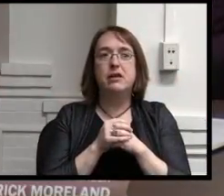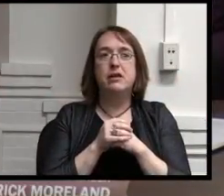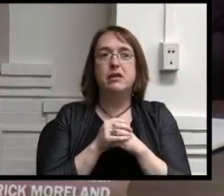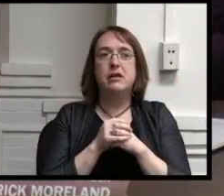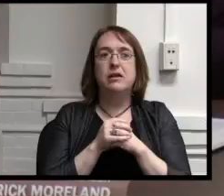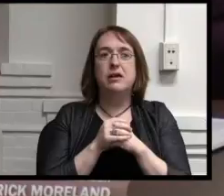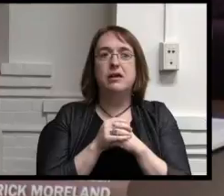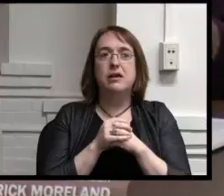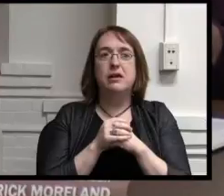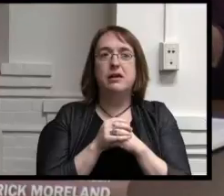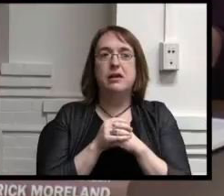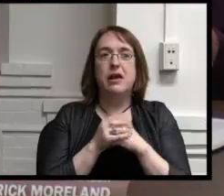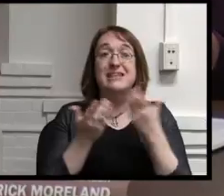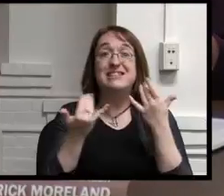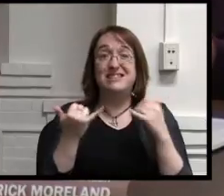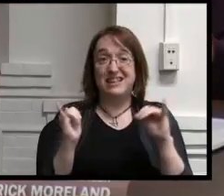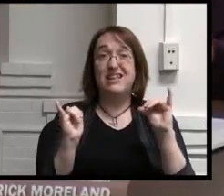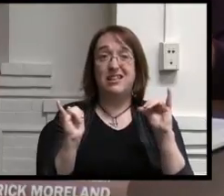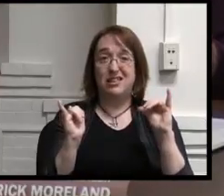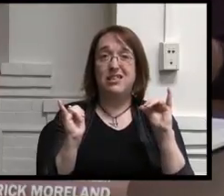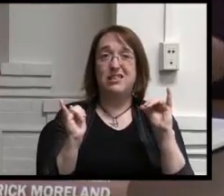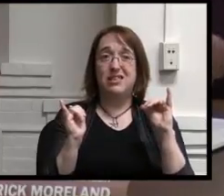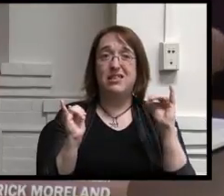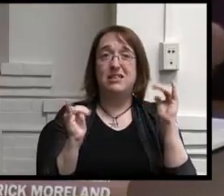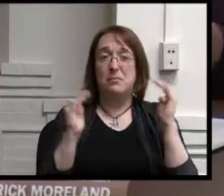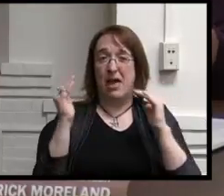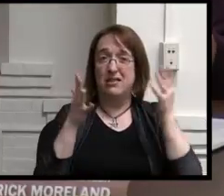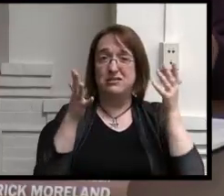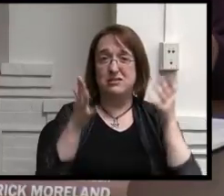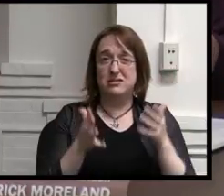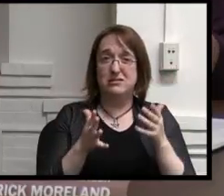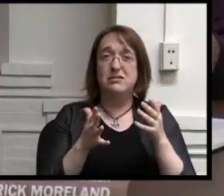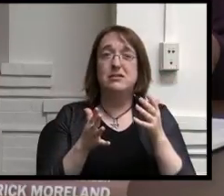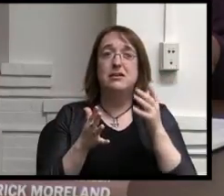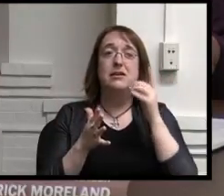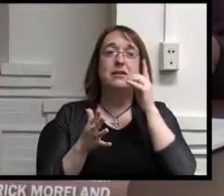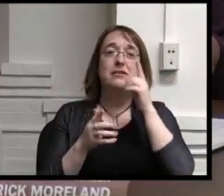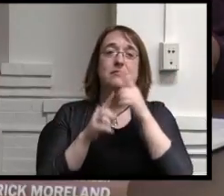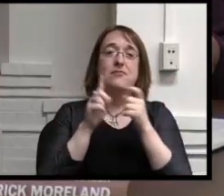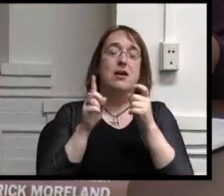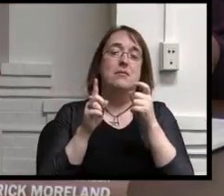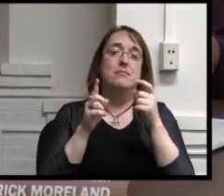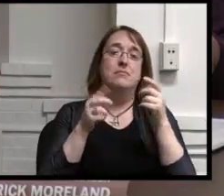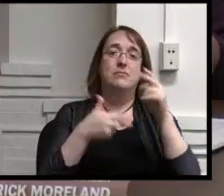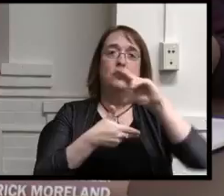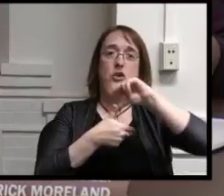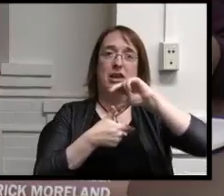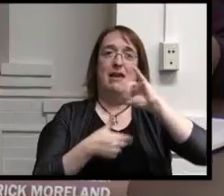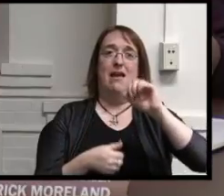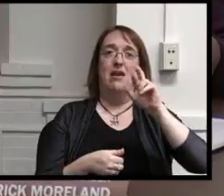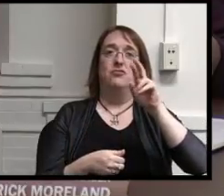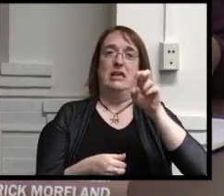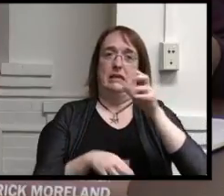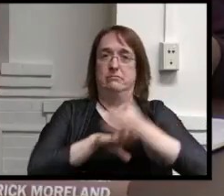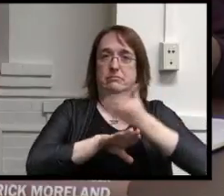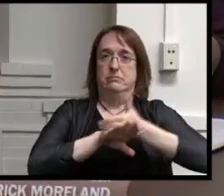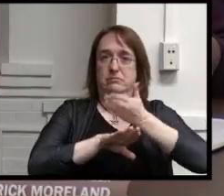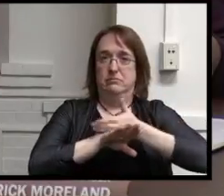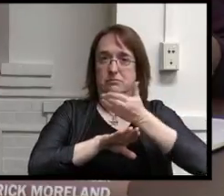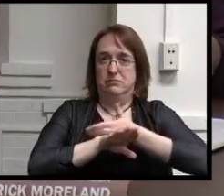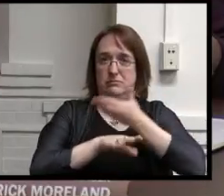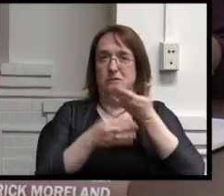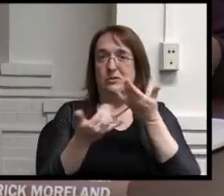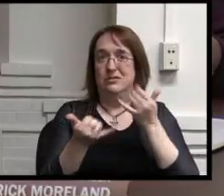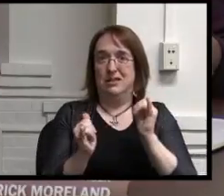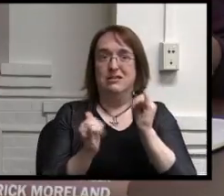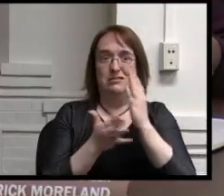was still a balance outstanding, $45,000 for Tropical Storm Irene. And we're still waiting to get some of